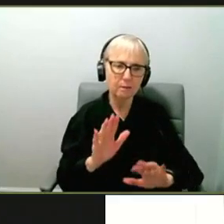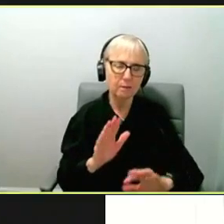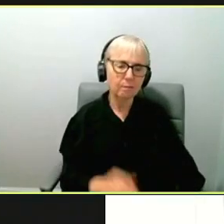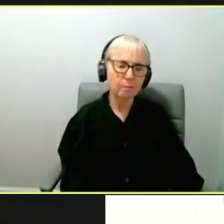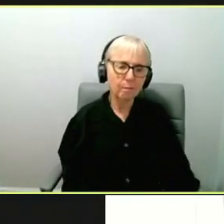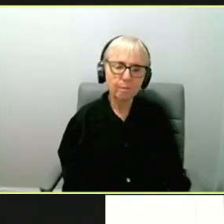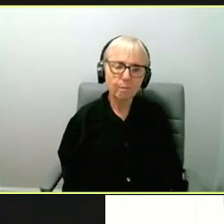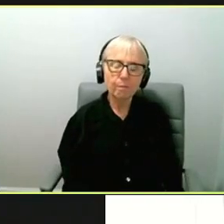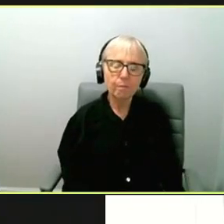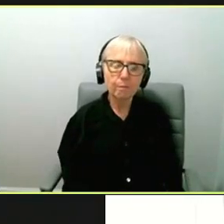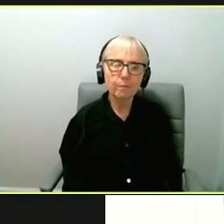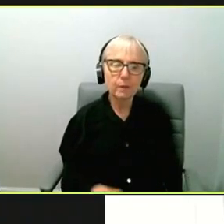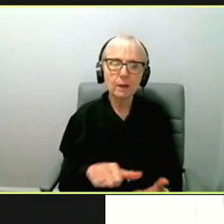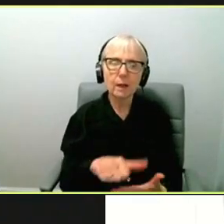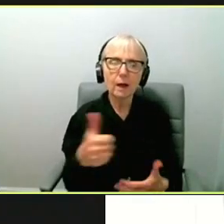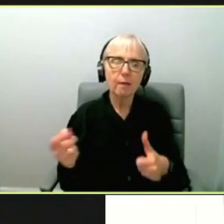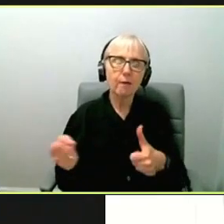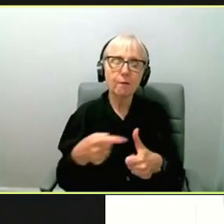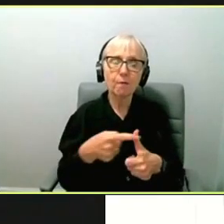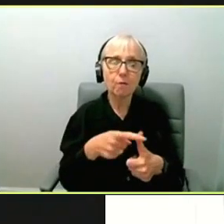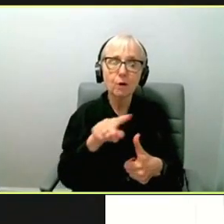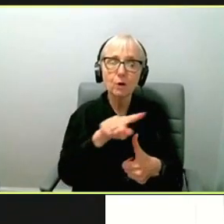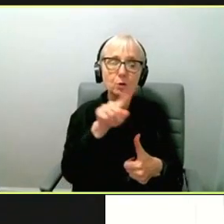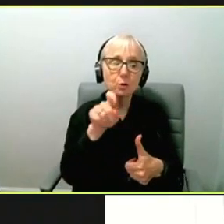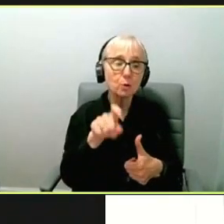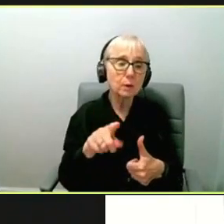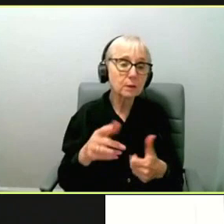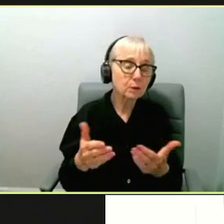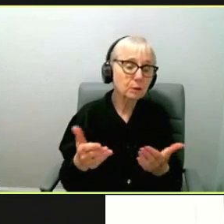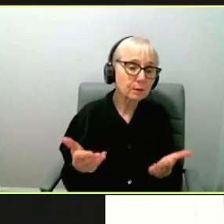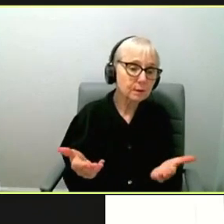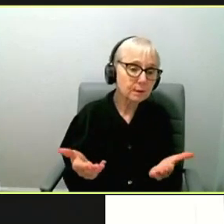All right, do we have any other first questions?